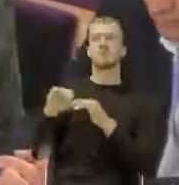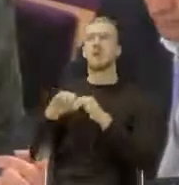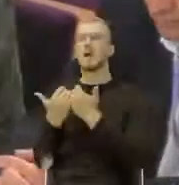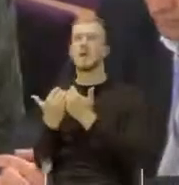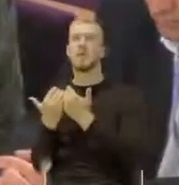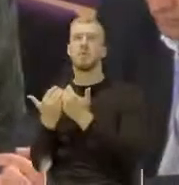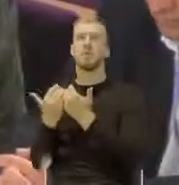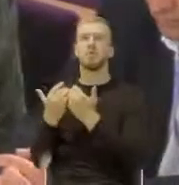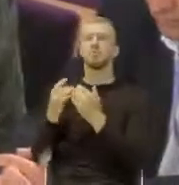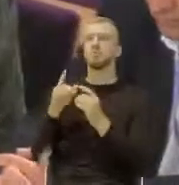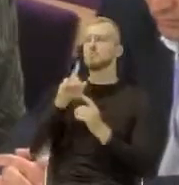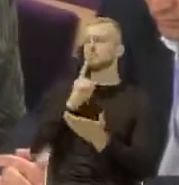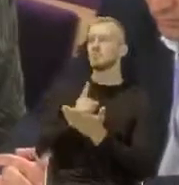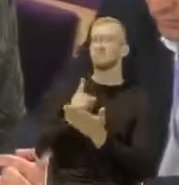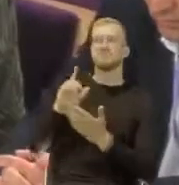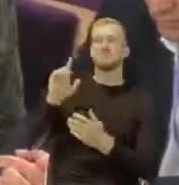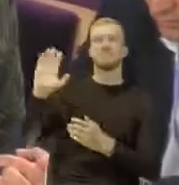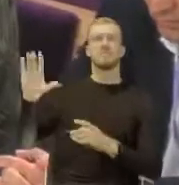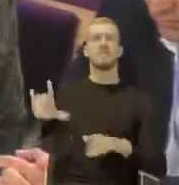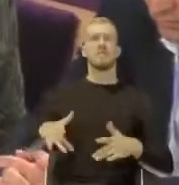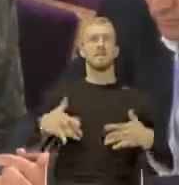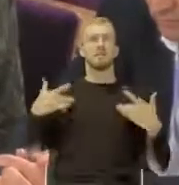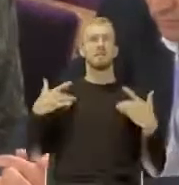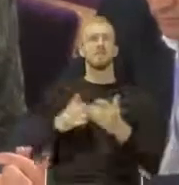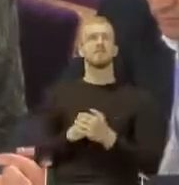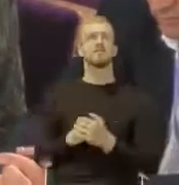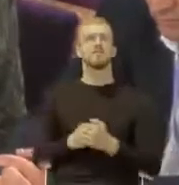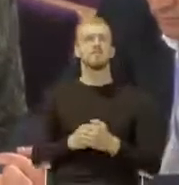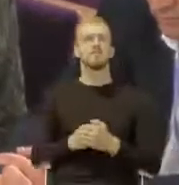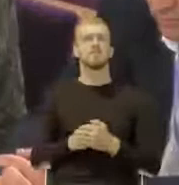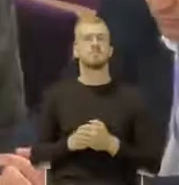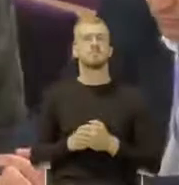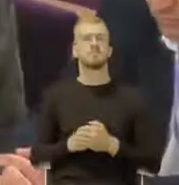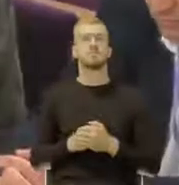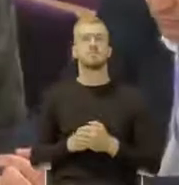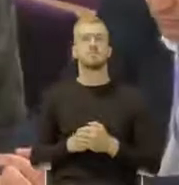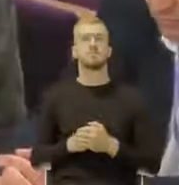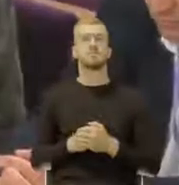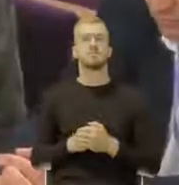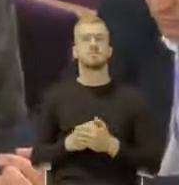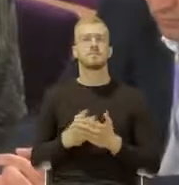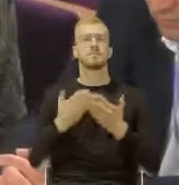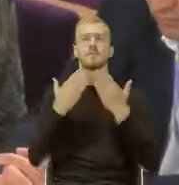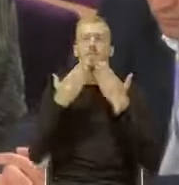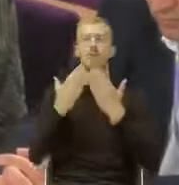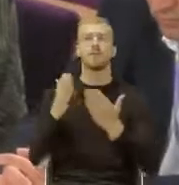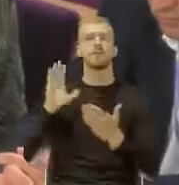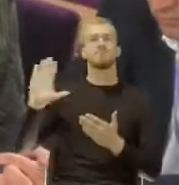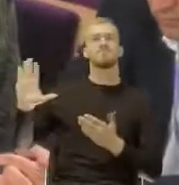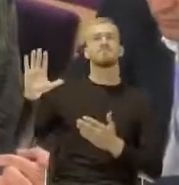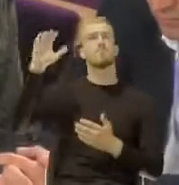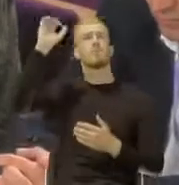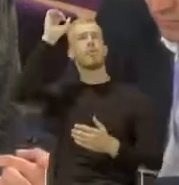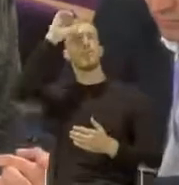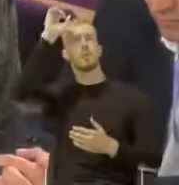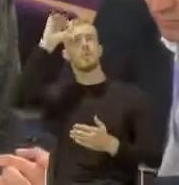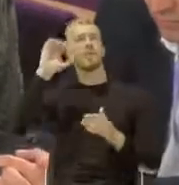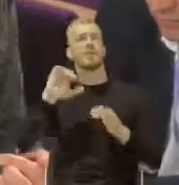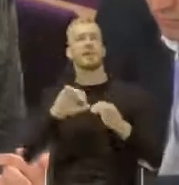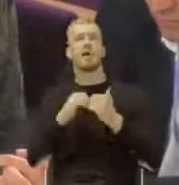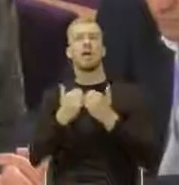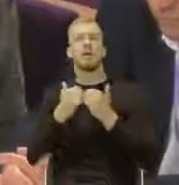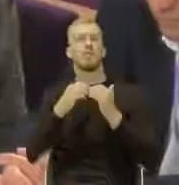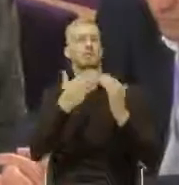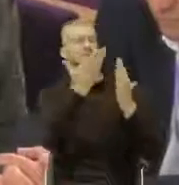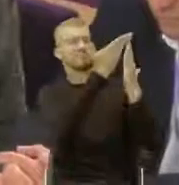and for offering some insights into how local areas should respond to this and improve citizen ability to respond